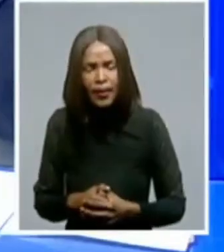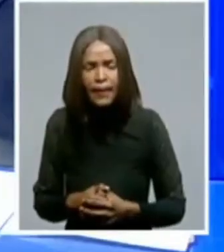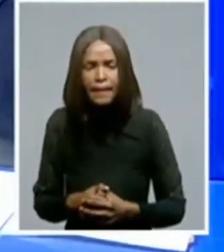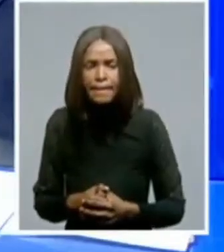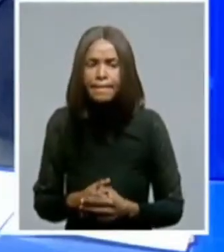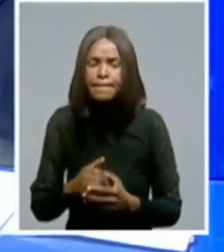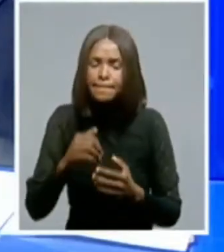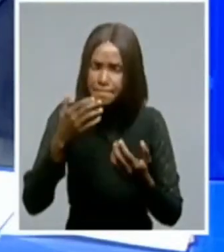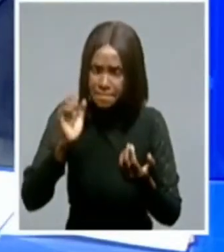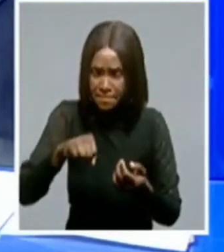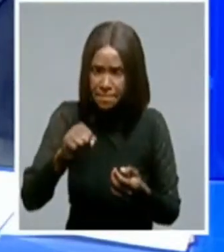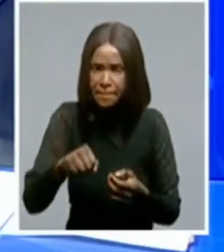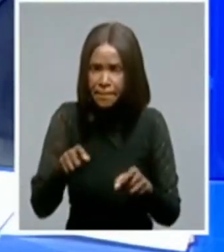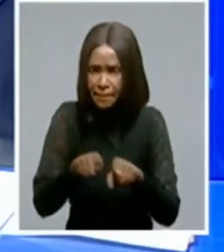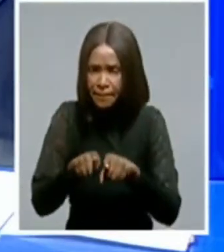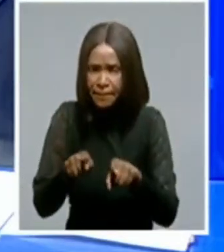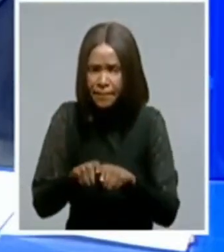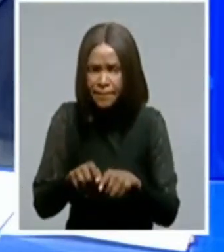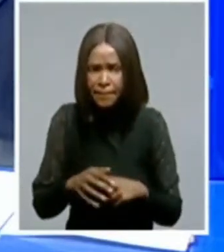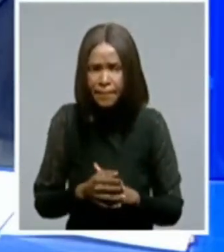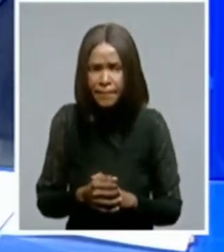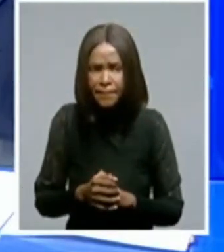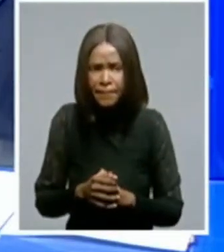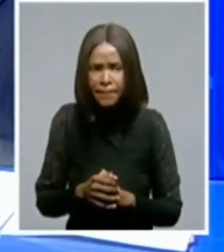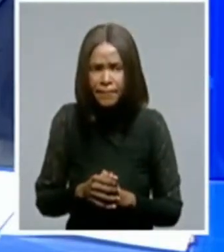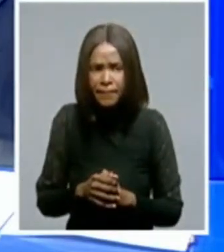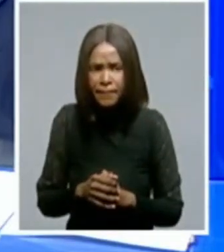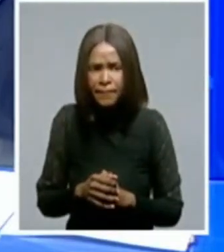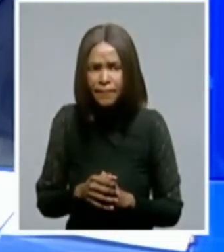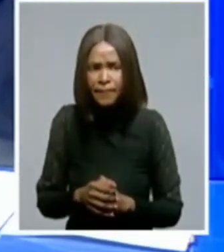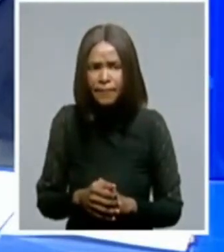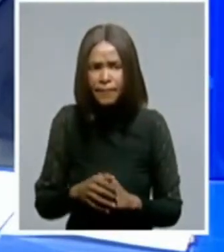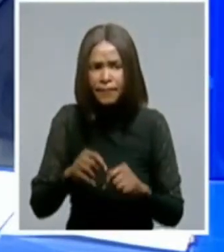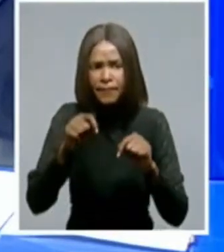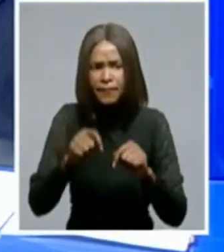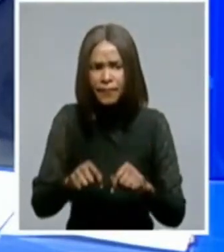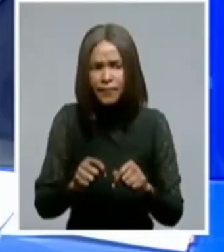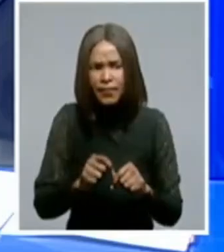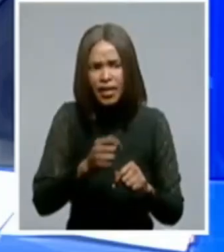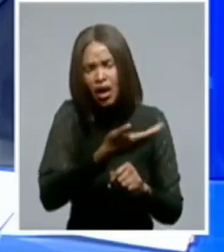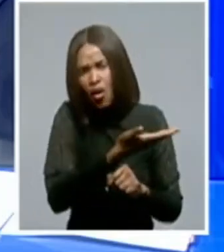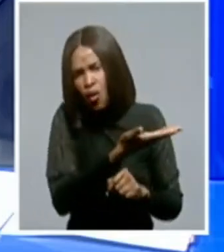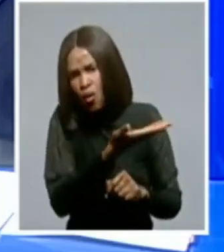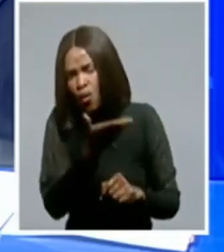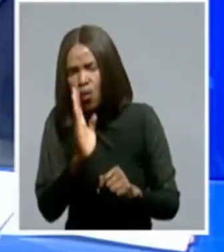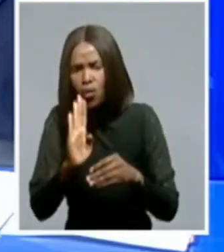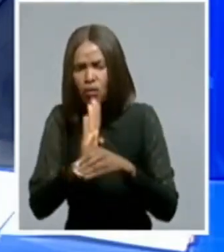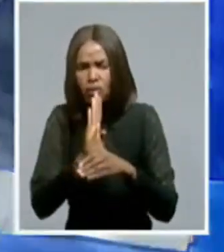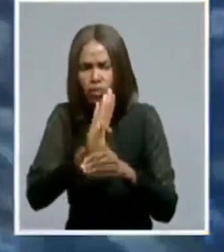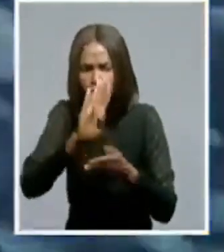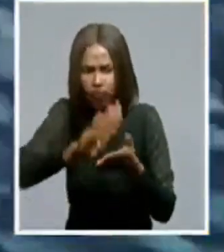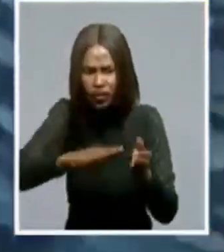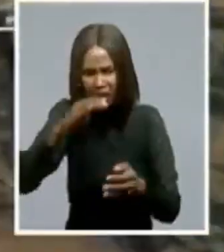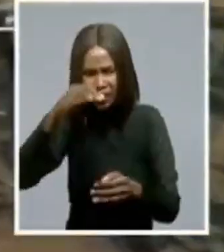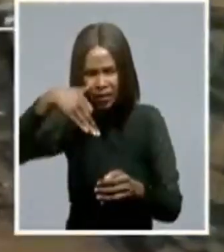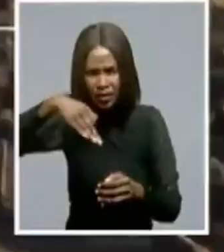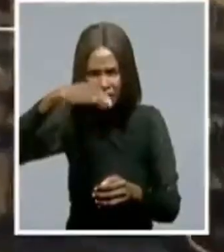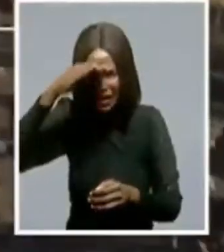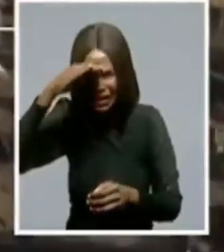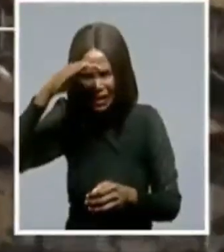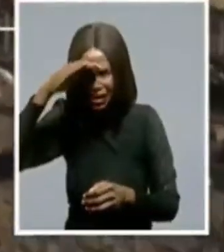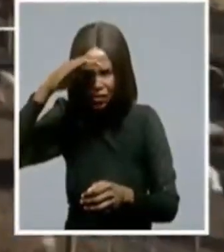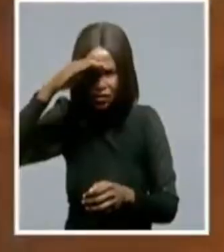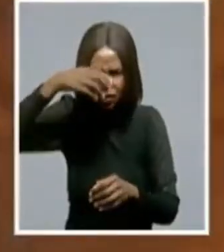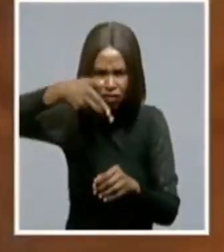is the Totals and the Gulfs and the Shells are exploring. So they're really at that exploration phase, appraisal